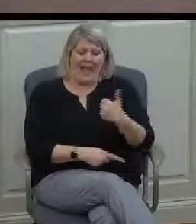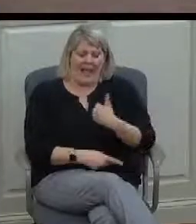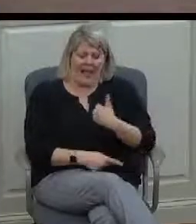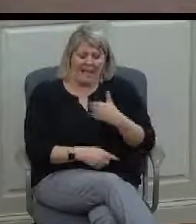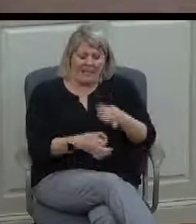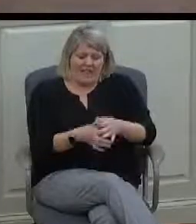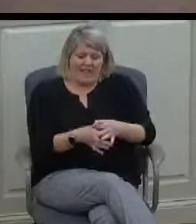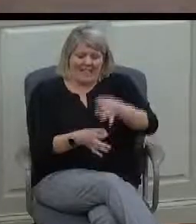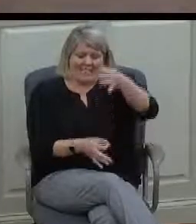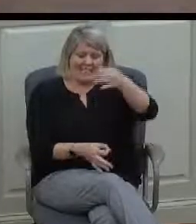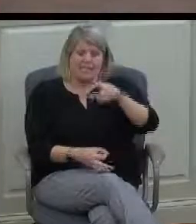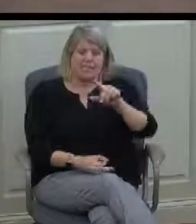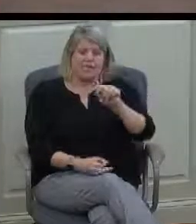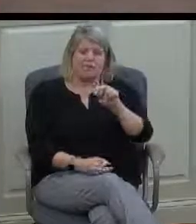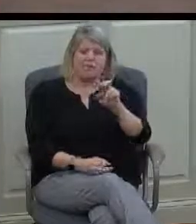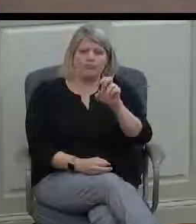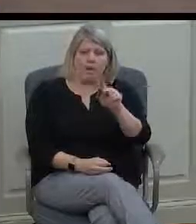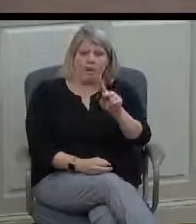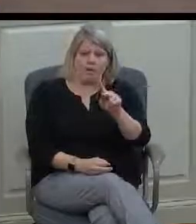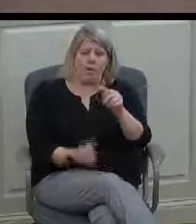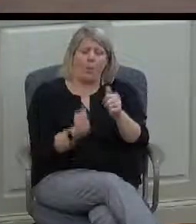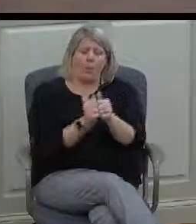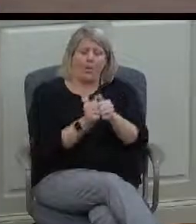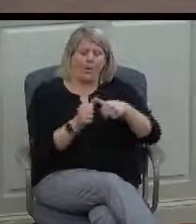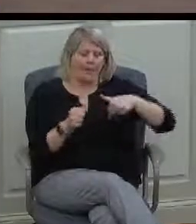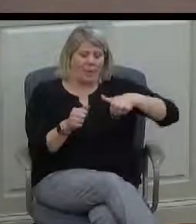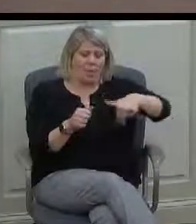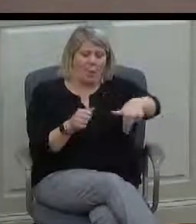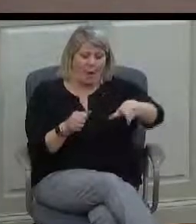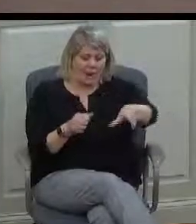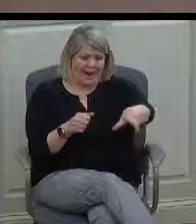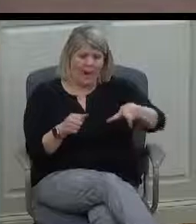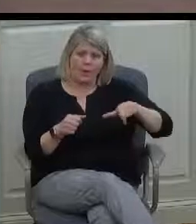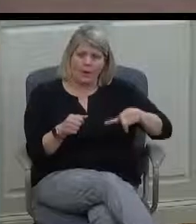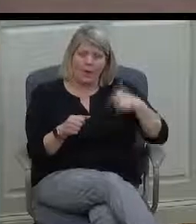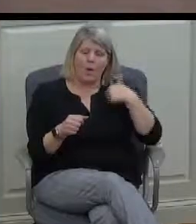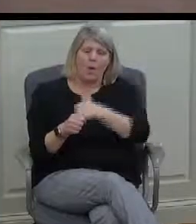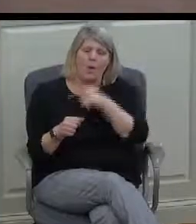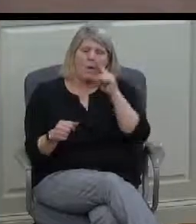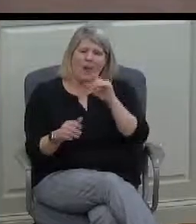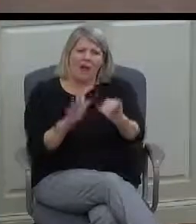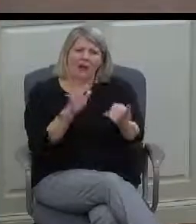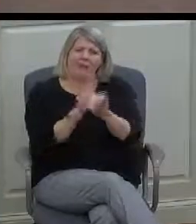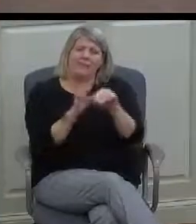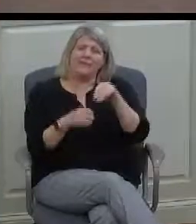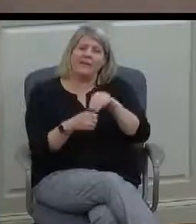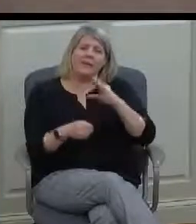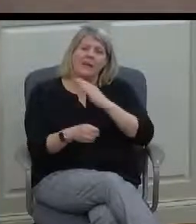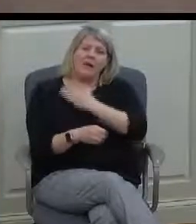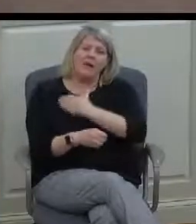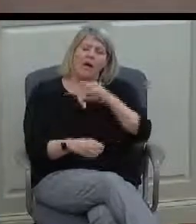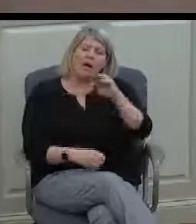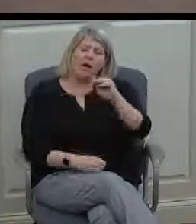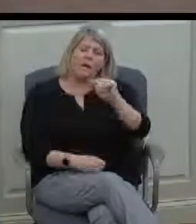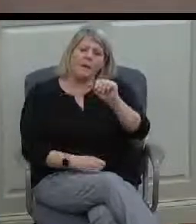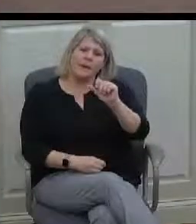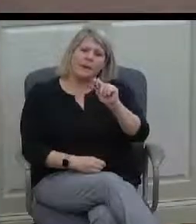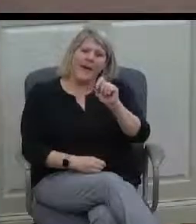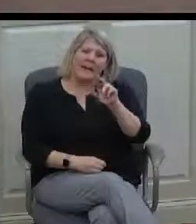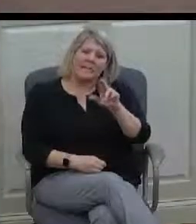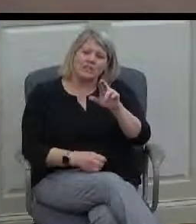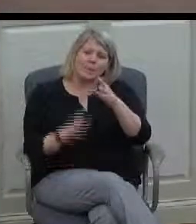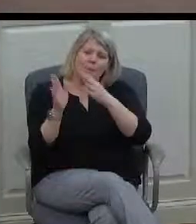trunk and the sidewalk. You know, we identified in the master plan the lack of tree